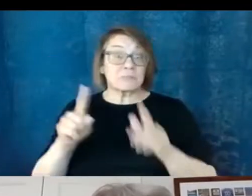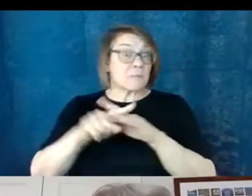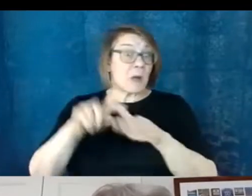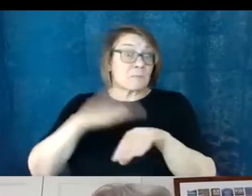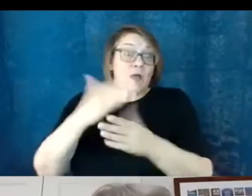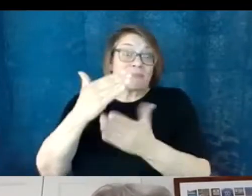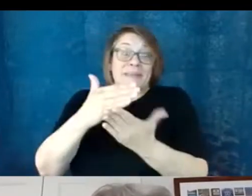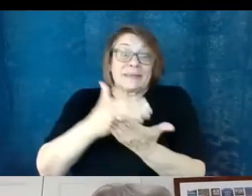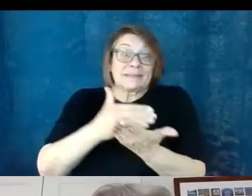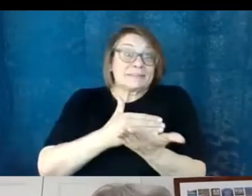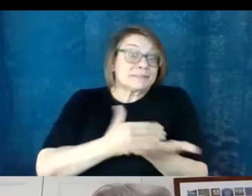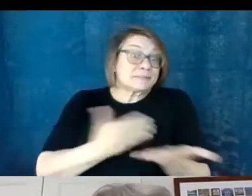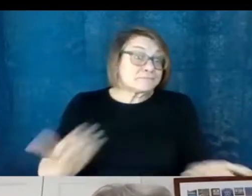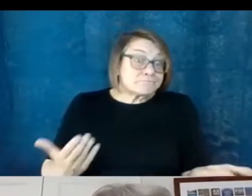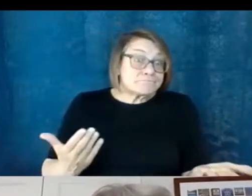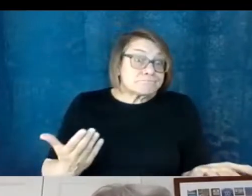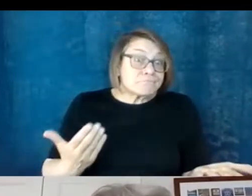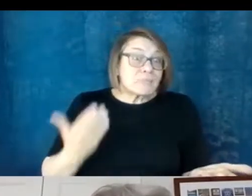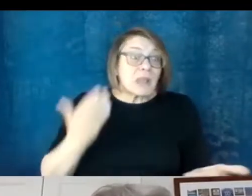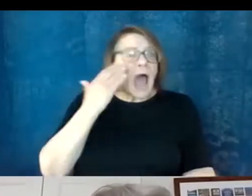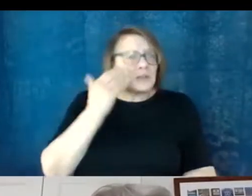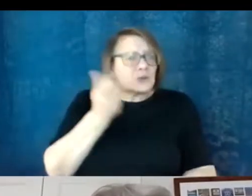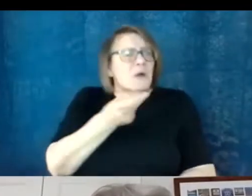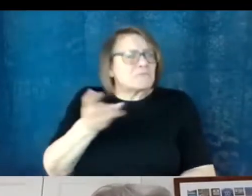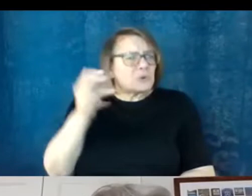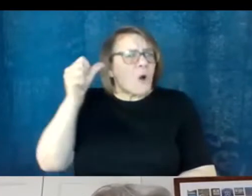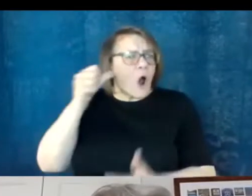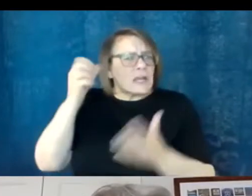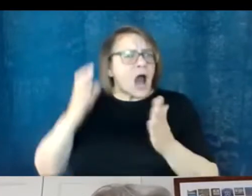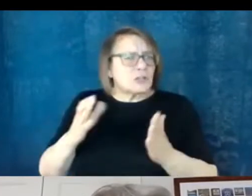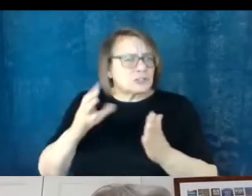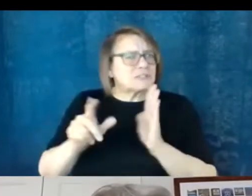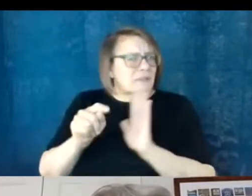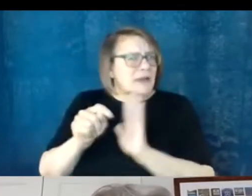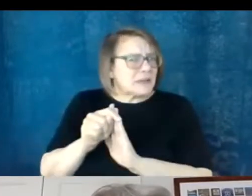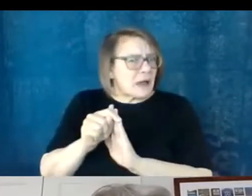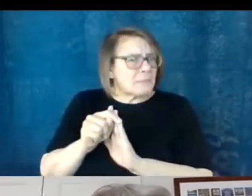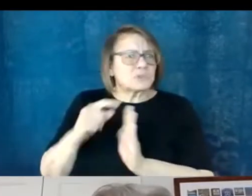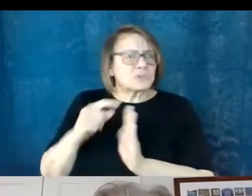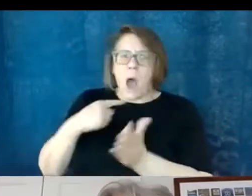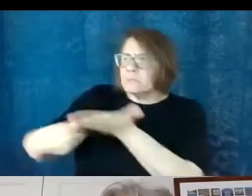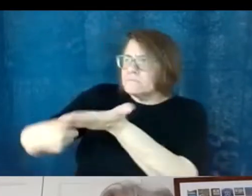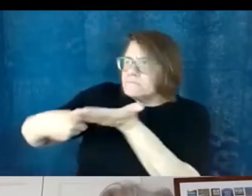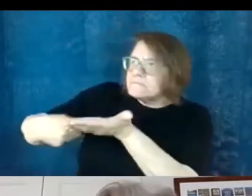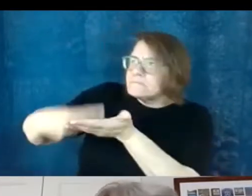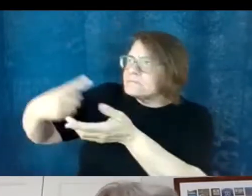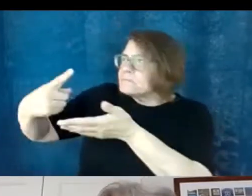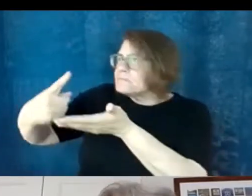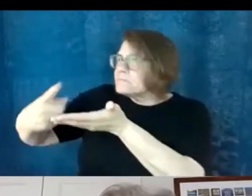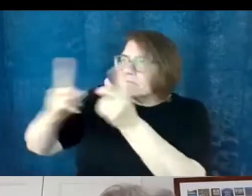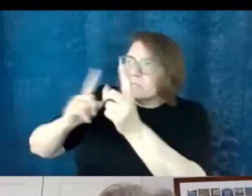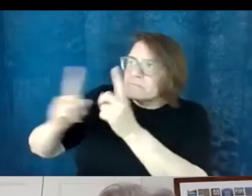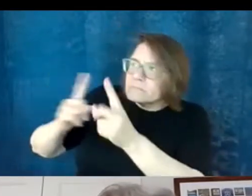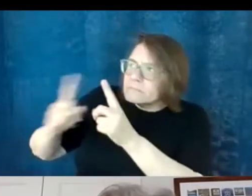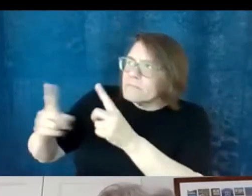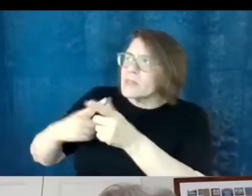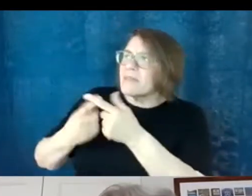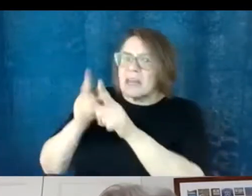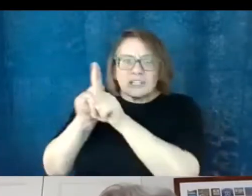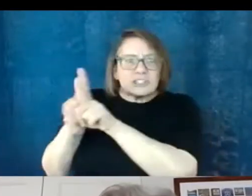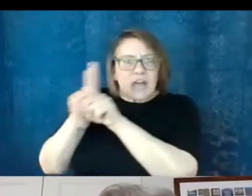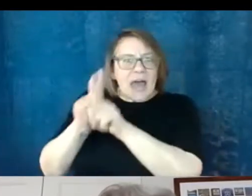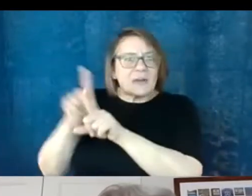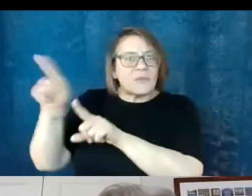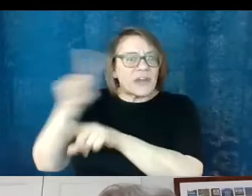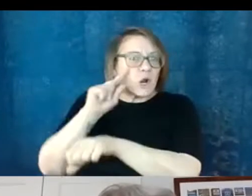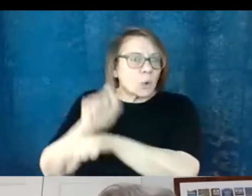list, and I knew a few audiologists, so I talked to them about it and shadowed them.